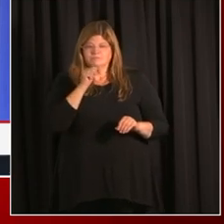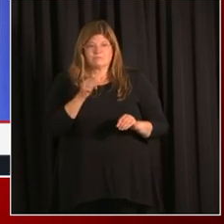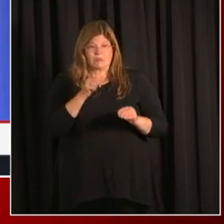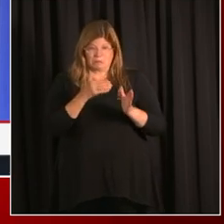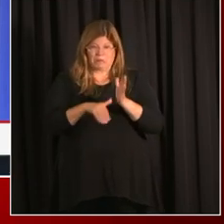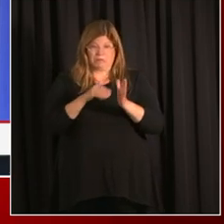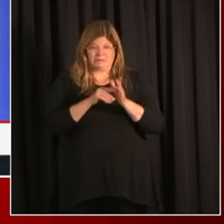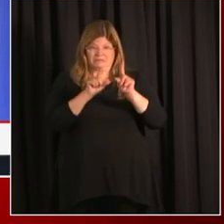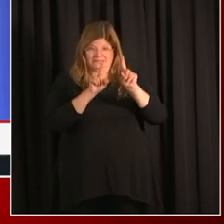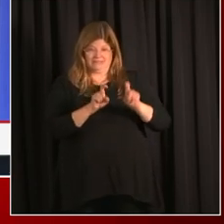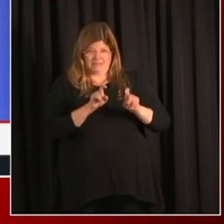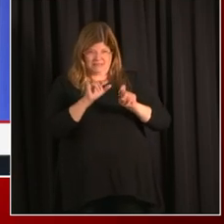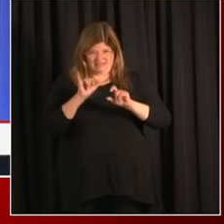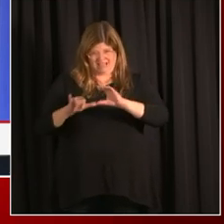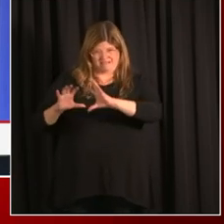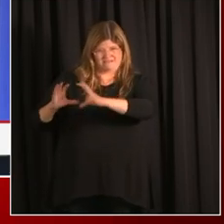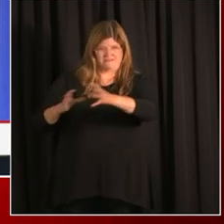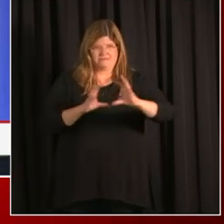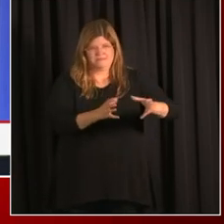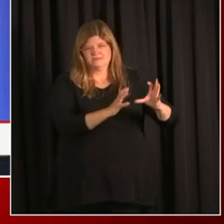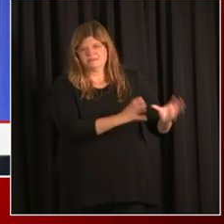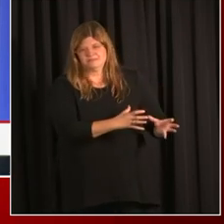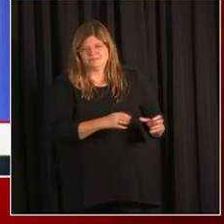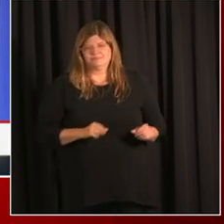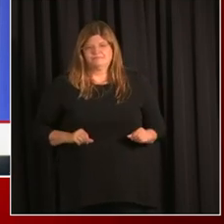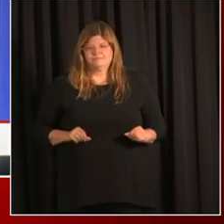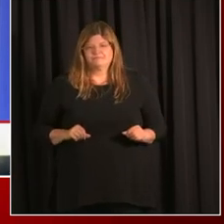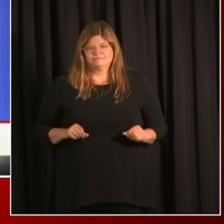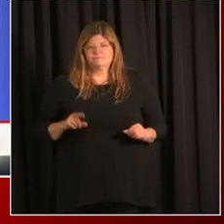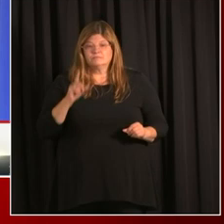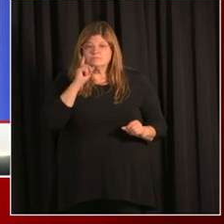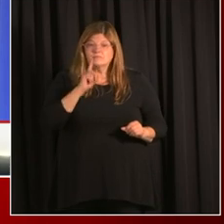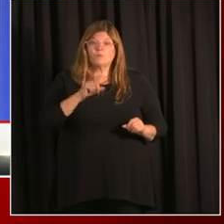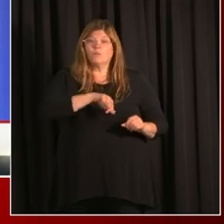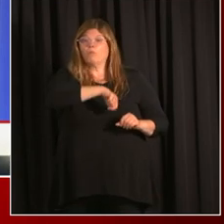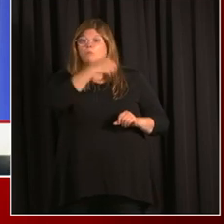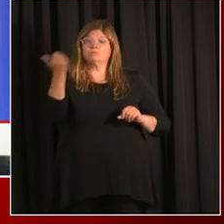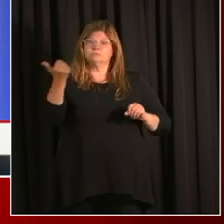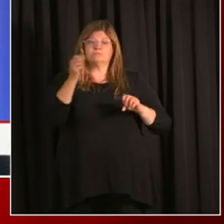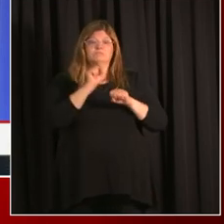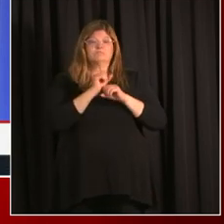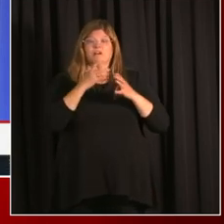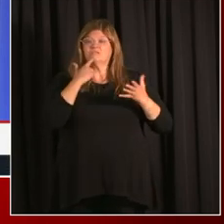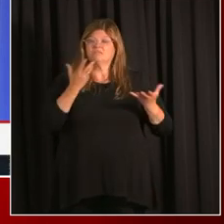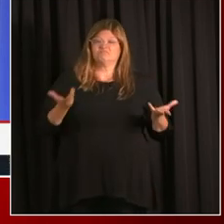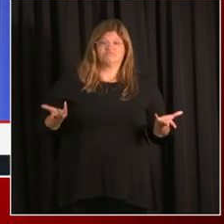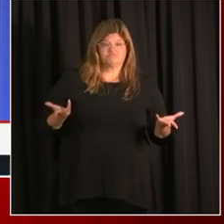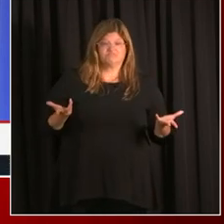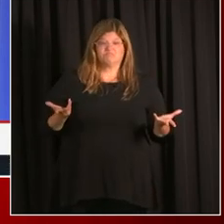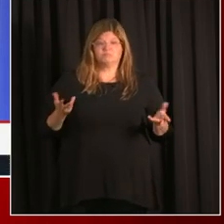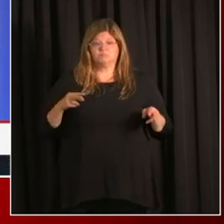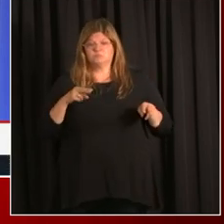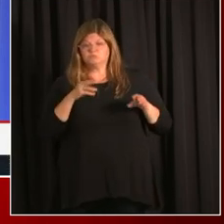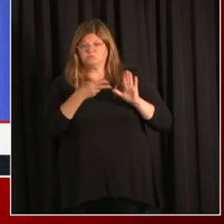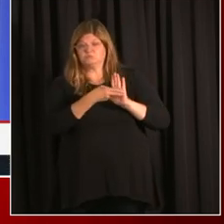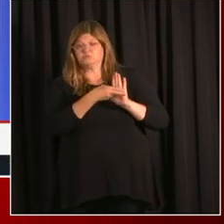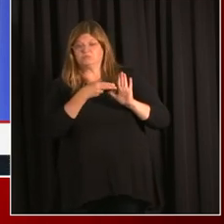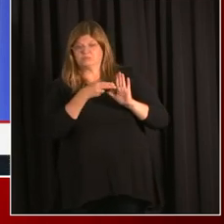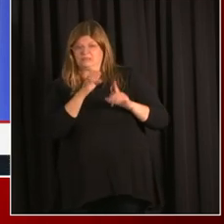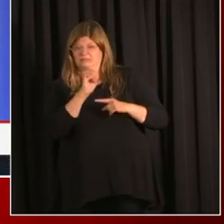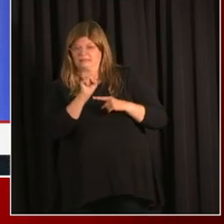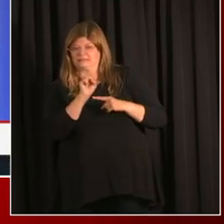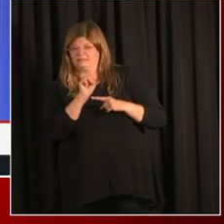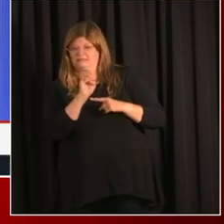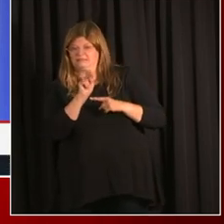tested in that category. There are, for other employees who are deemed essential,